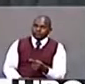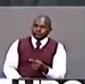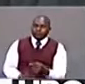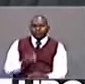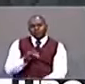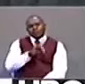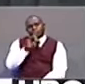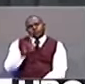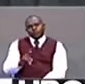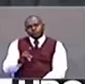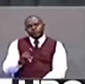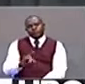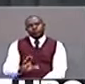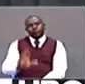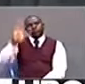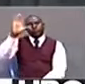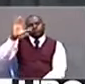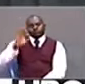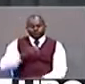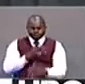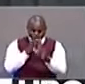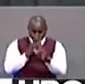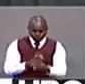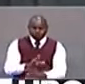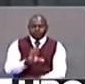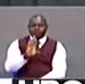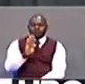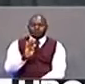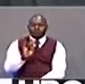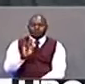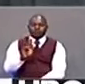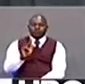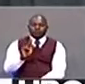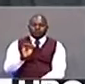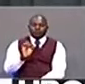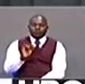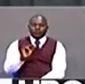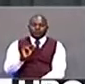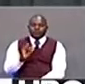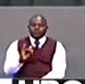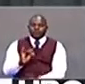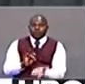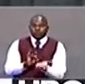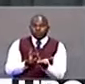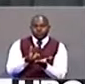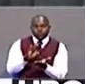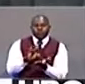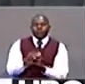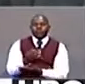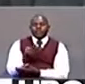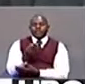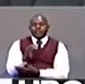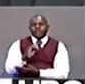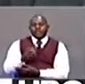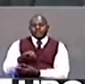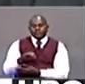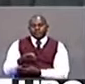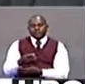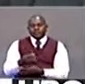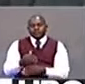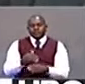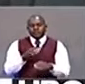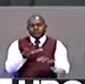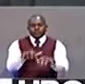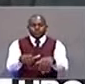a question raised by the Honourable Bukenya regarding the eviction of over 30,000 artisanal